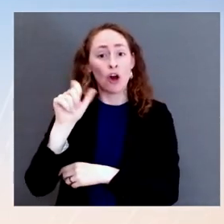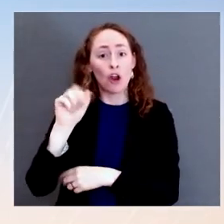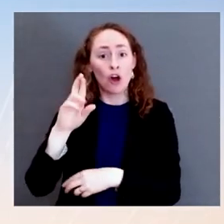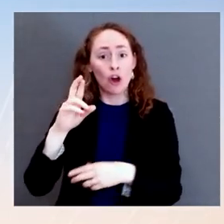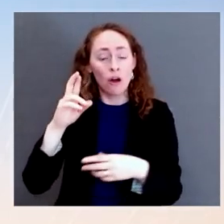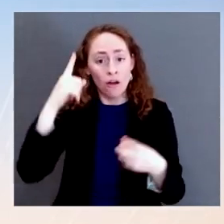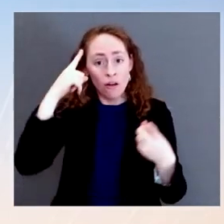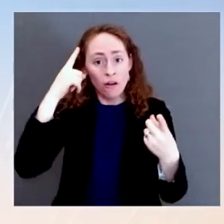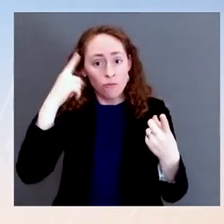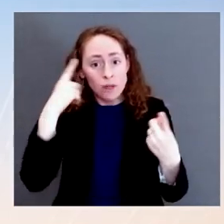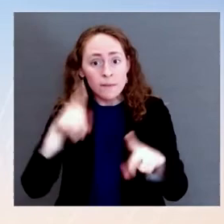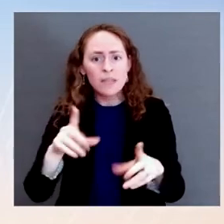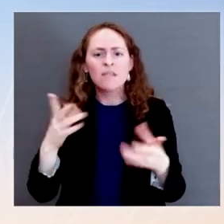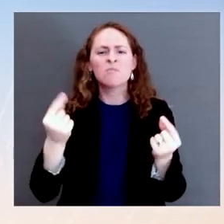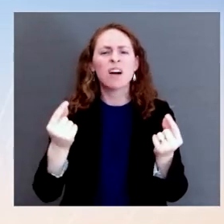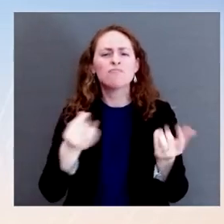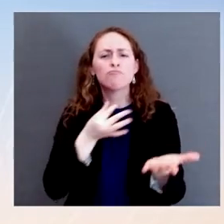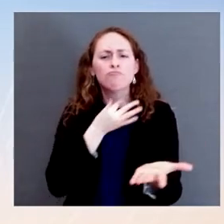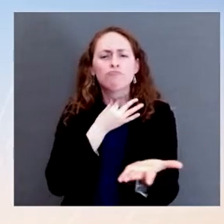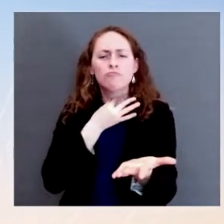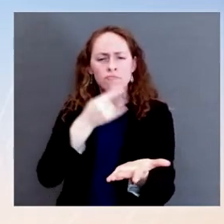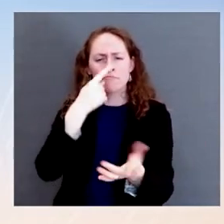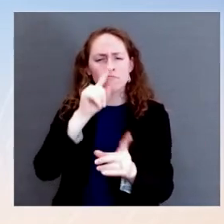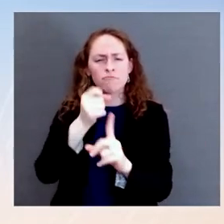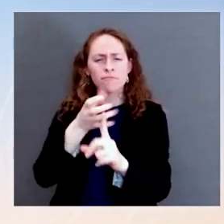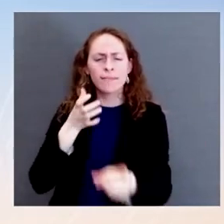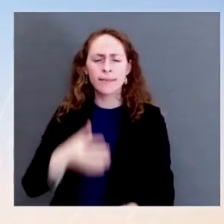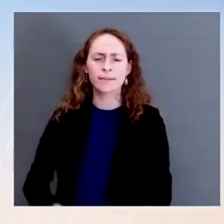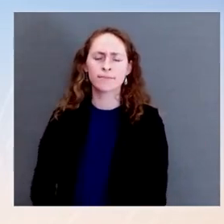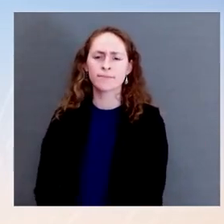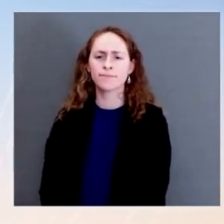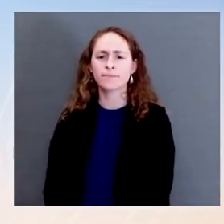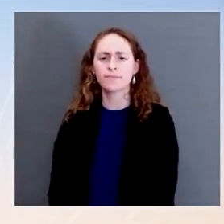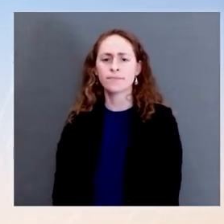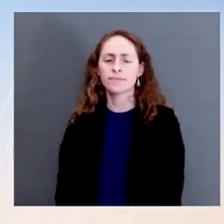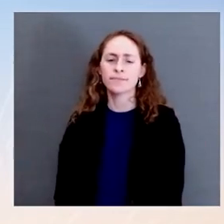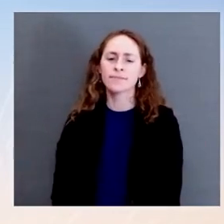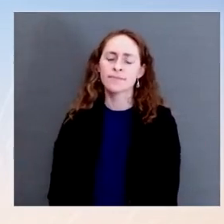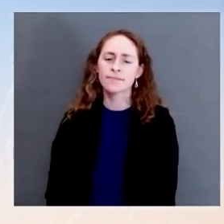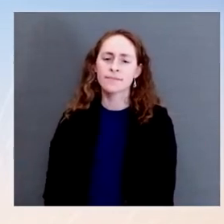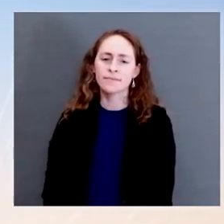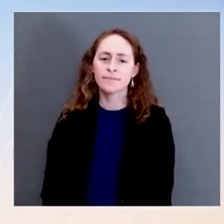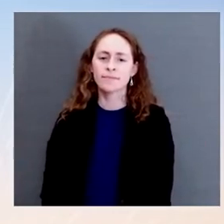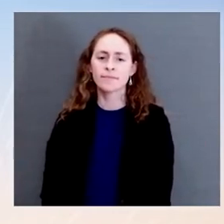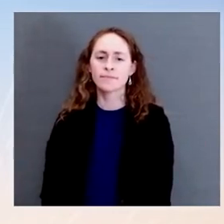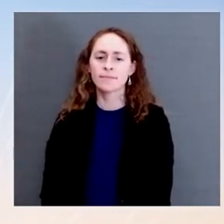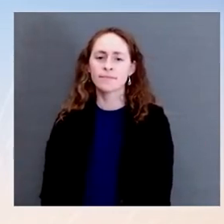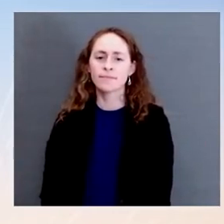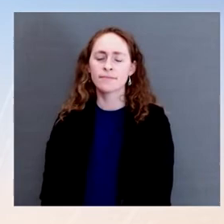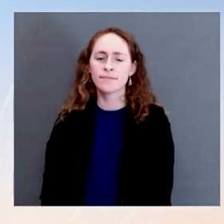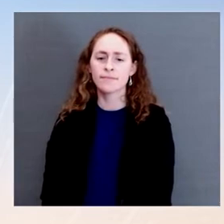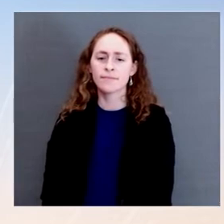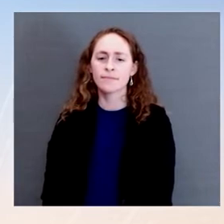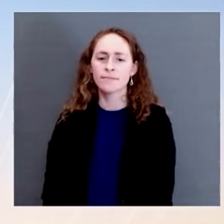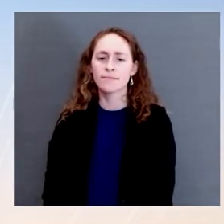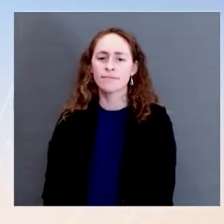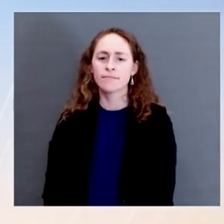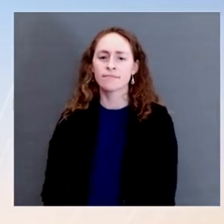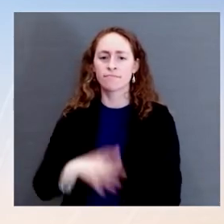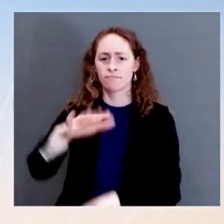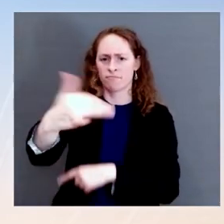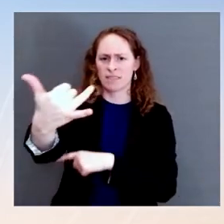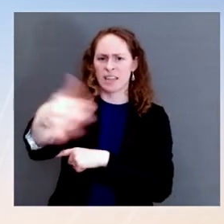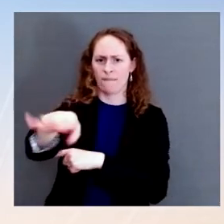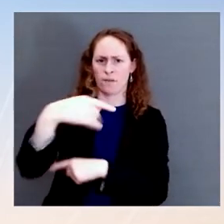be attending. I can see if that's something that we can provide to all of you later this afternoon, and I can also check on the logistics of how much time